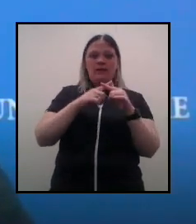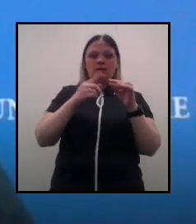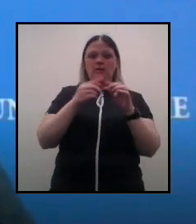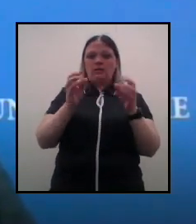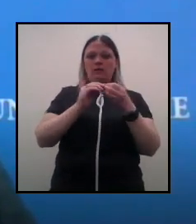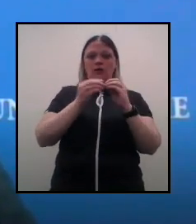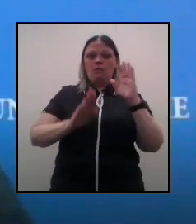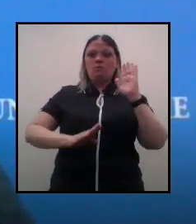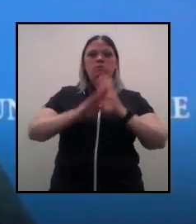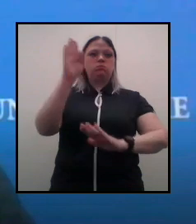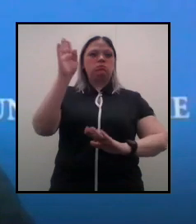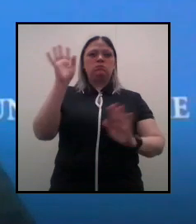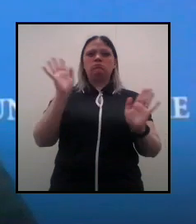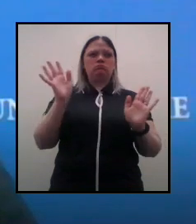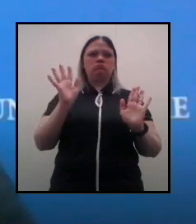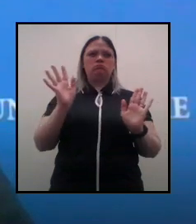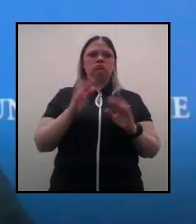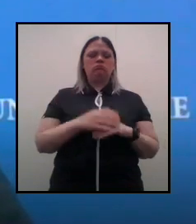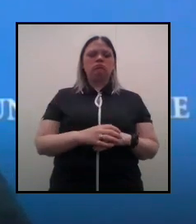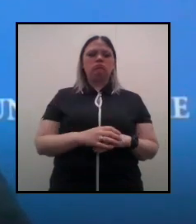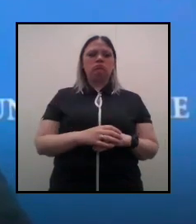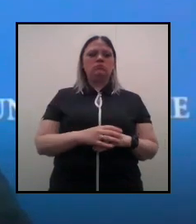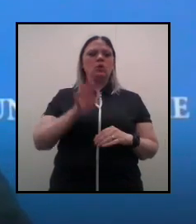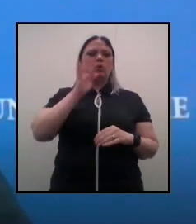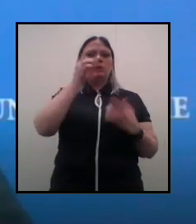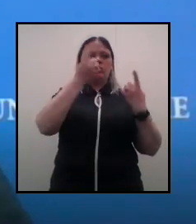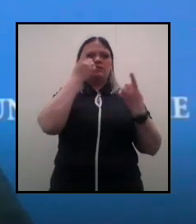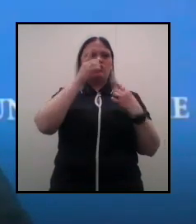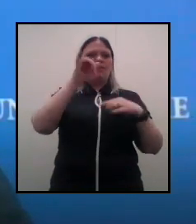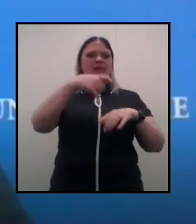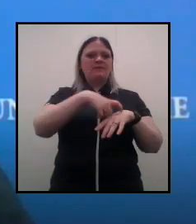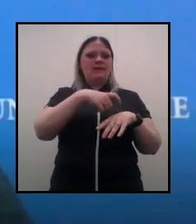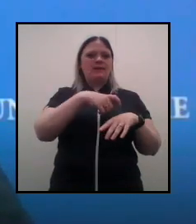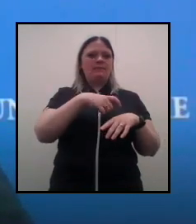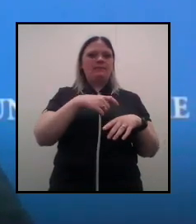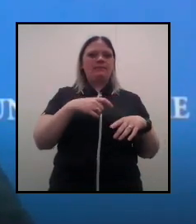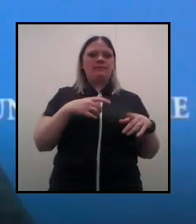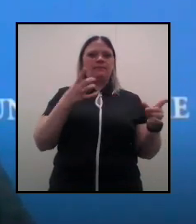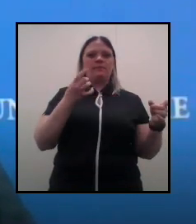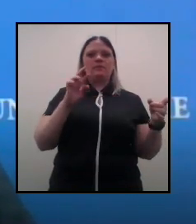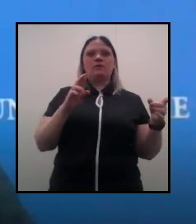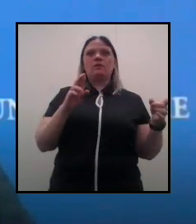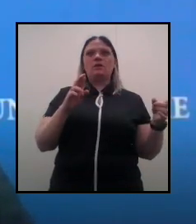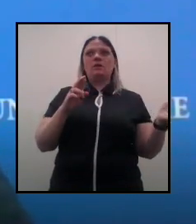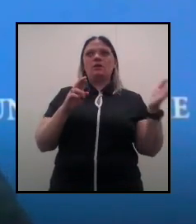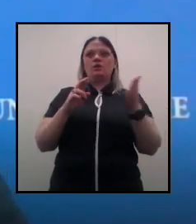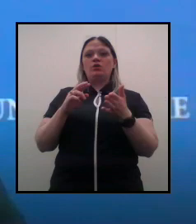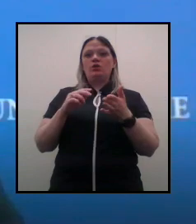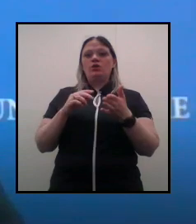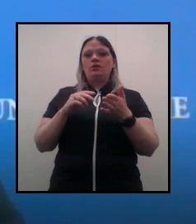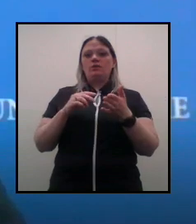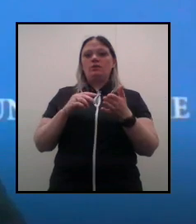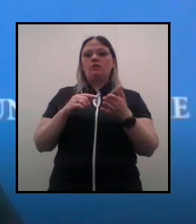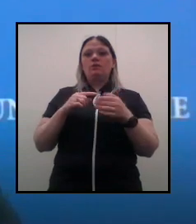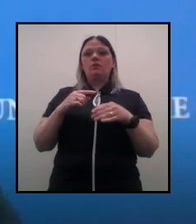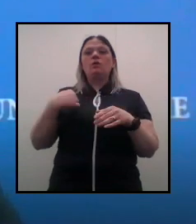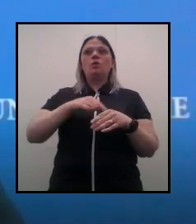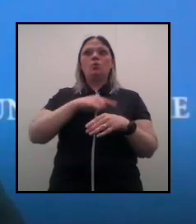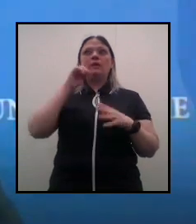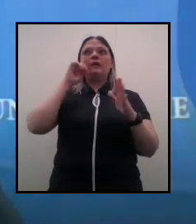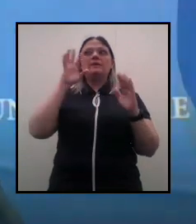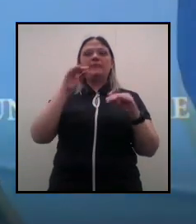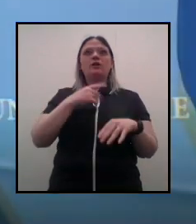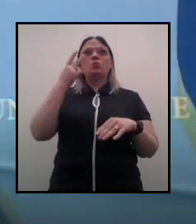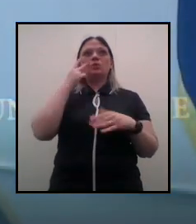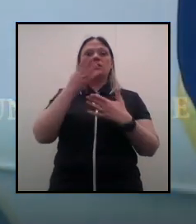the roof. Everything will be on the table, but we'll consider it then. And we will expect to see, some increases in